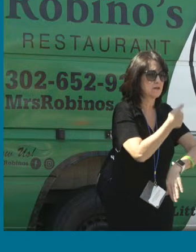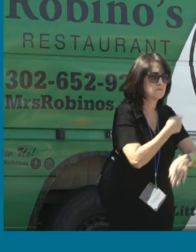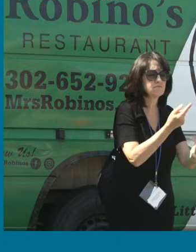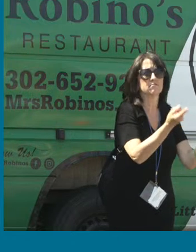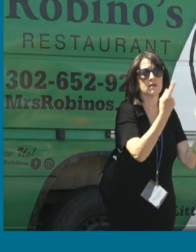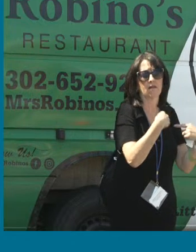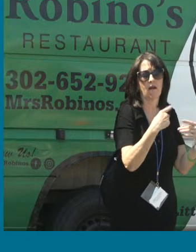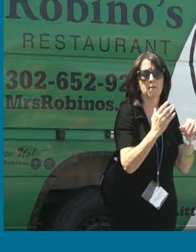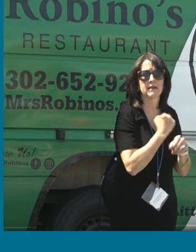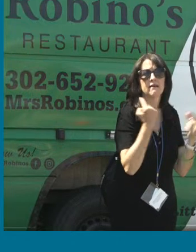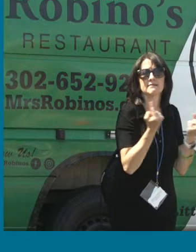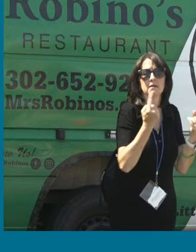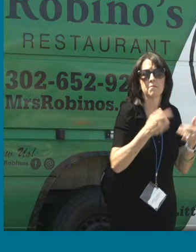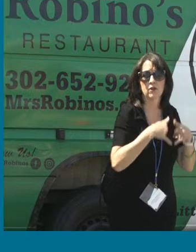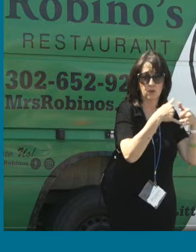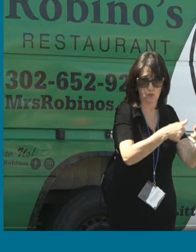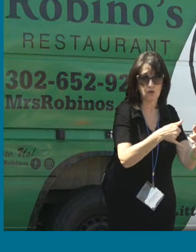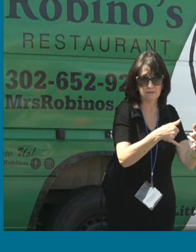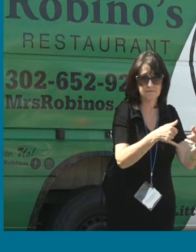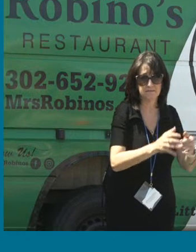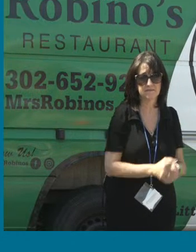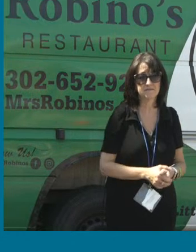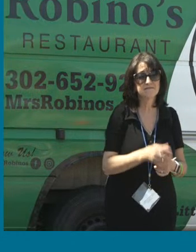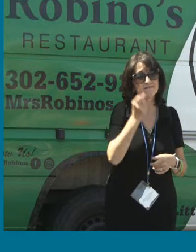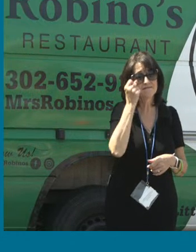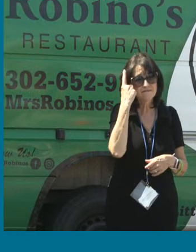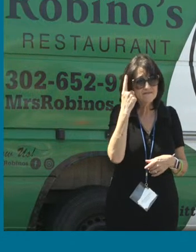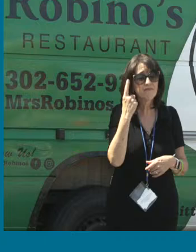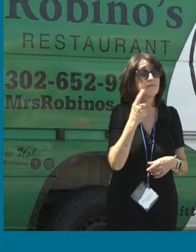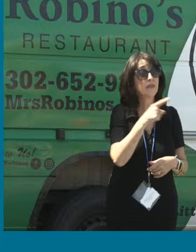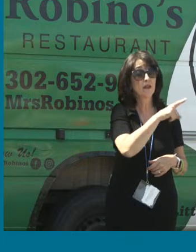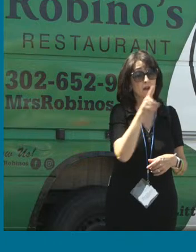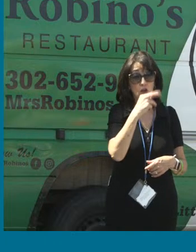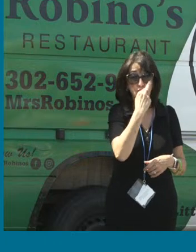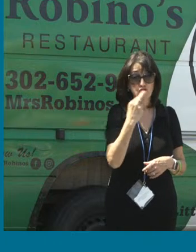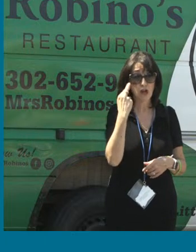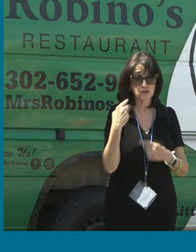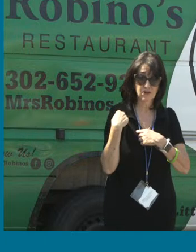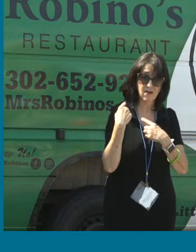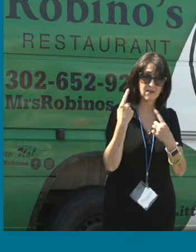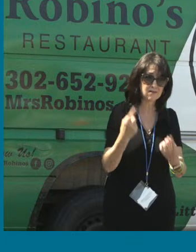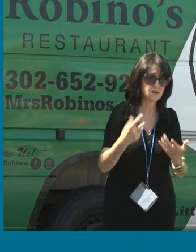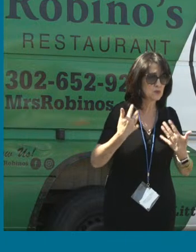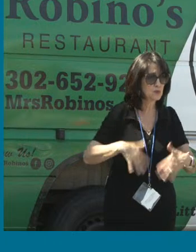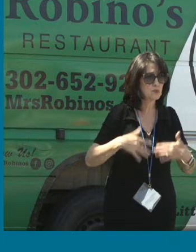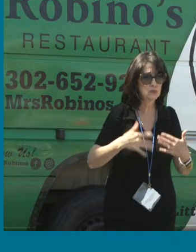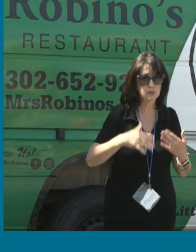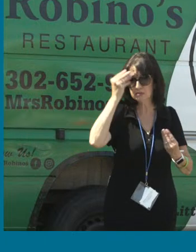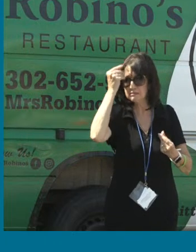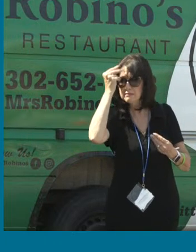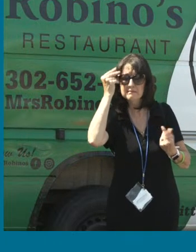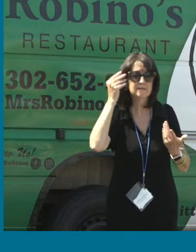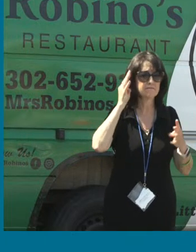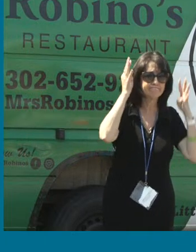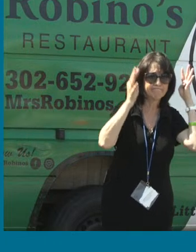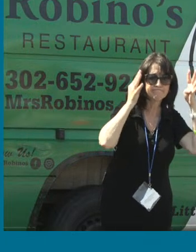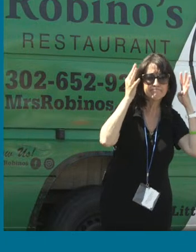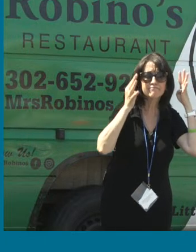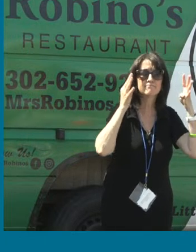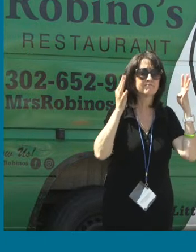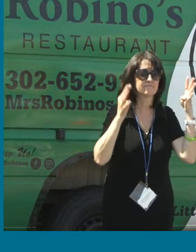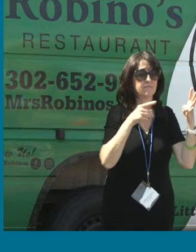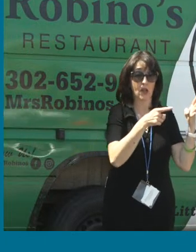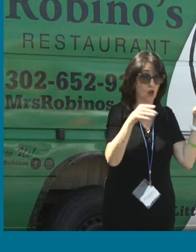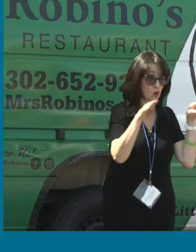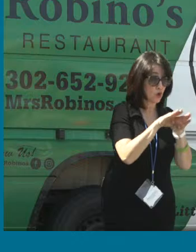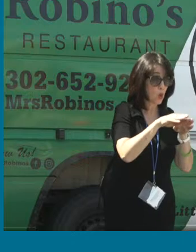surprised that this is no exception. They've switched to offering delivery no matter what industry they're in, whether it's retail, restaurants. They're all making sure